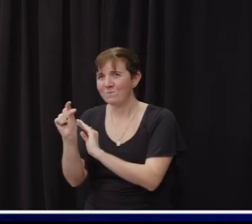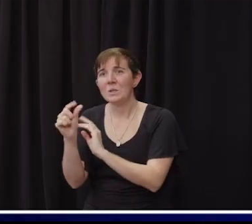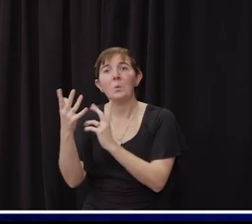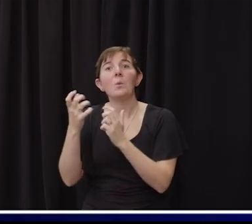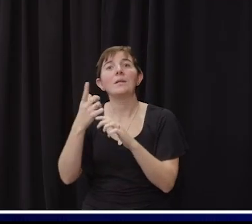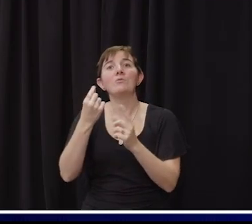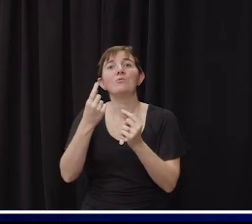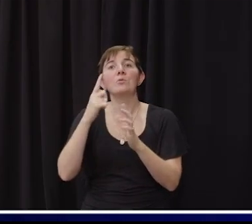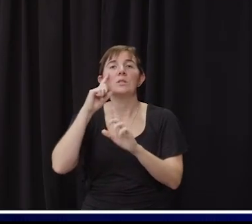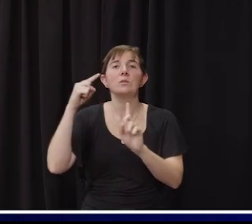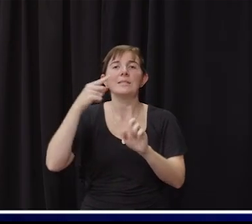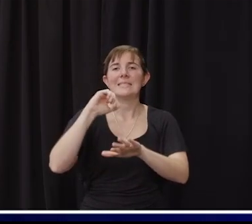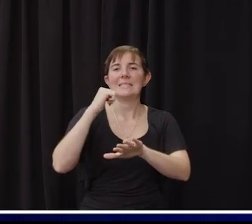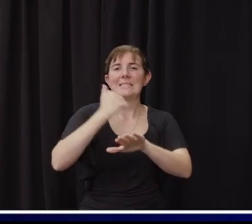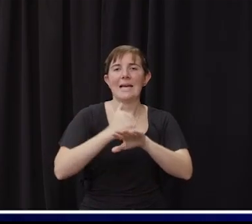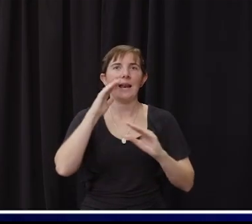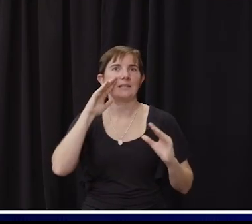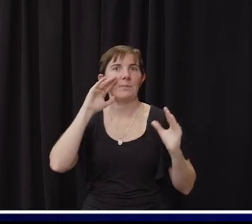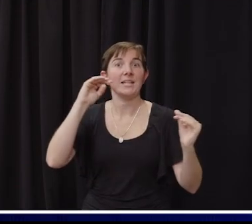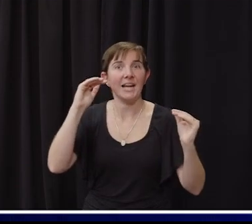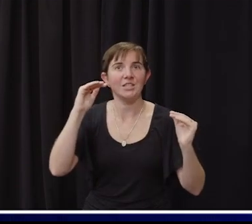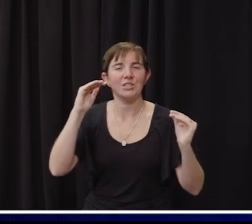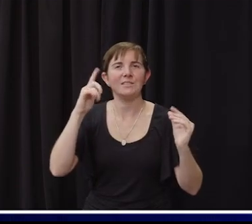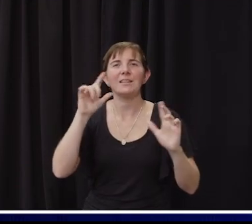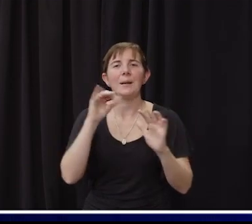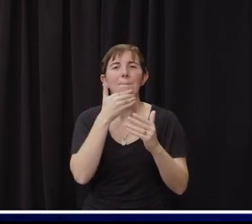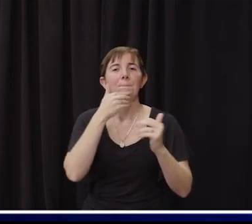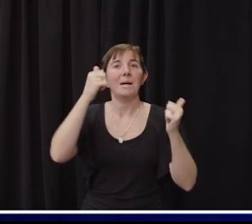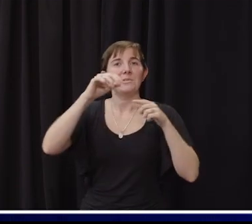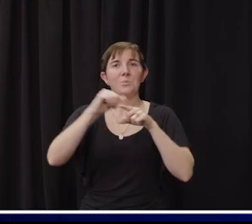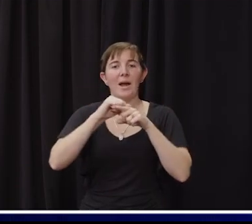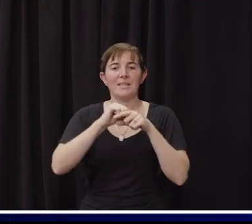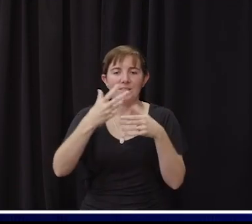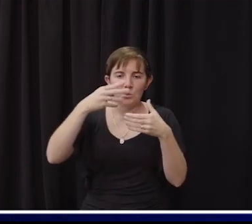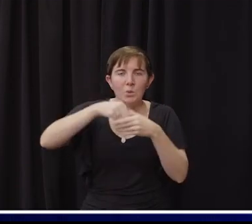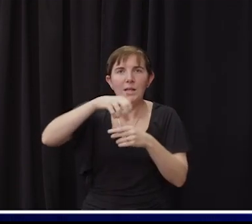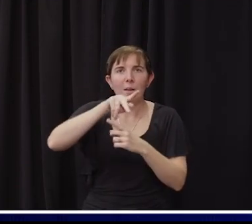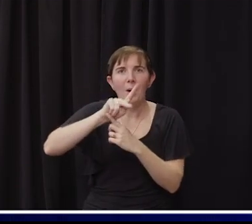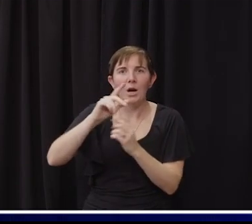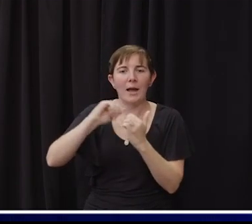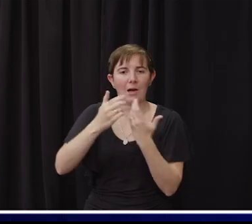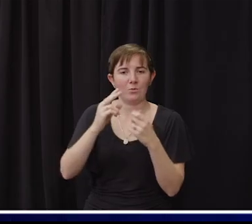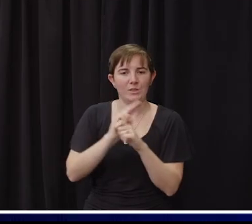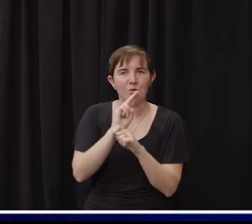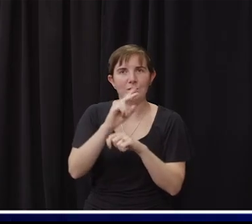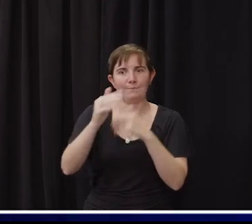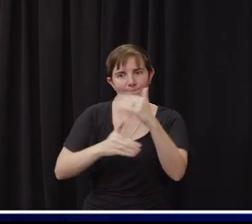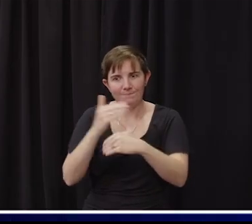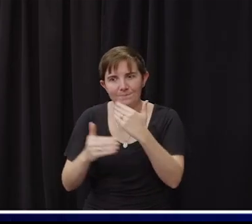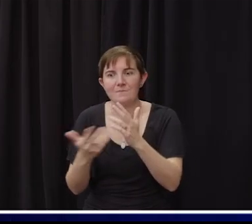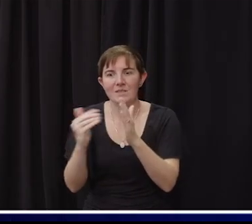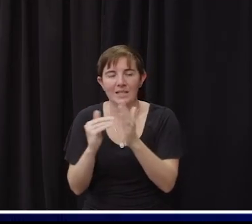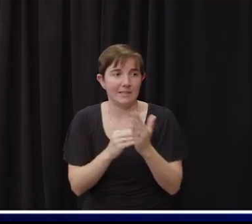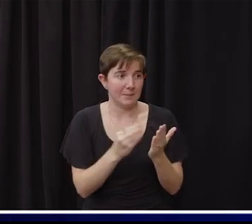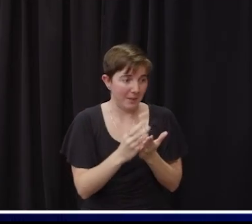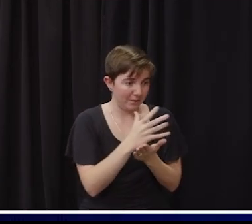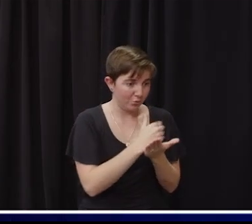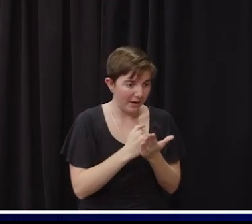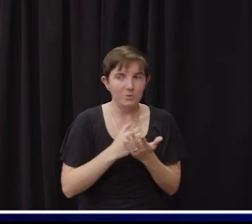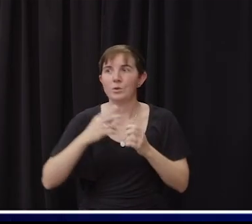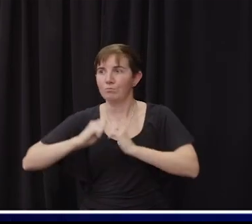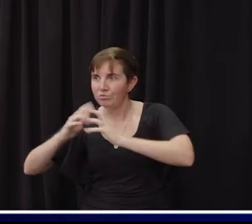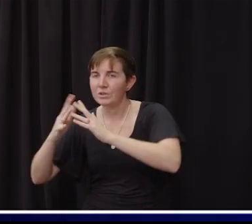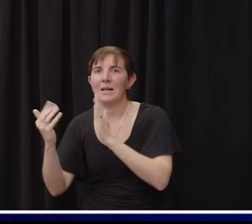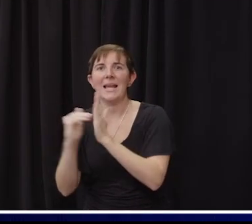precedent for how we can, like best practices in the park, how can this be implemented over time as the money is raised.